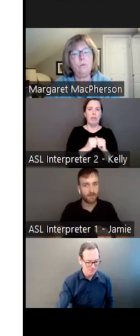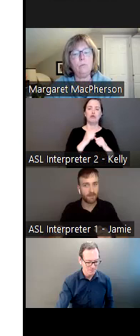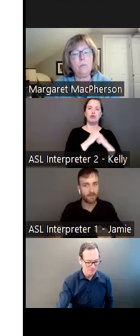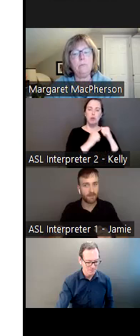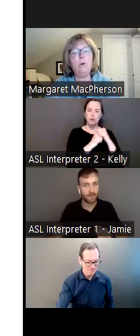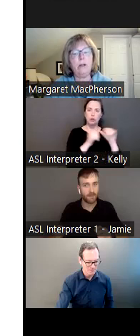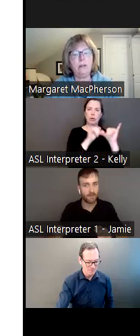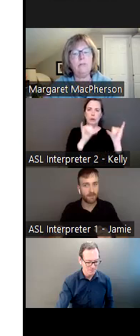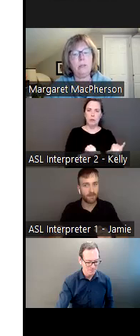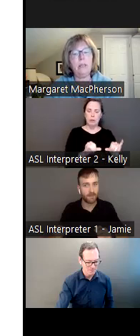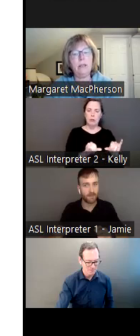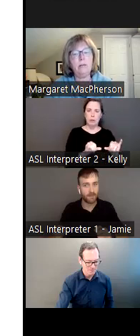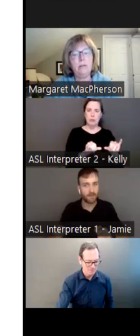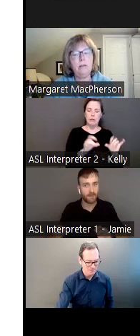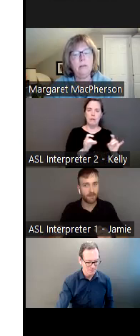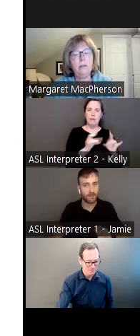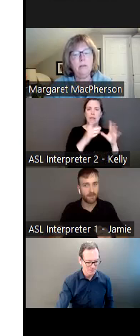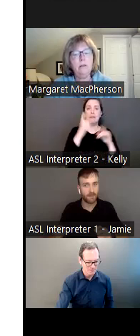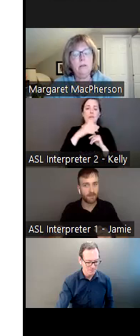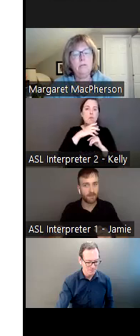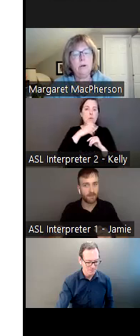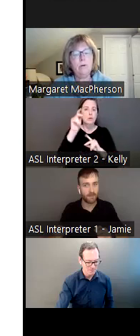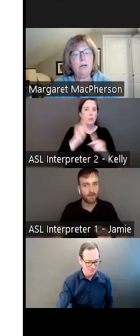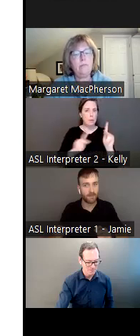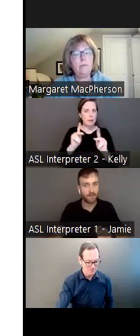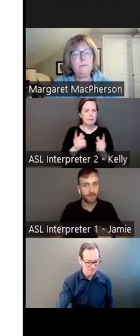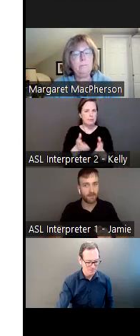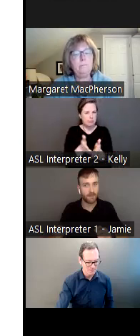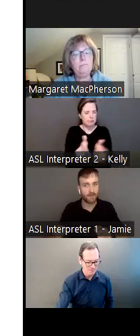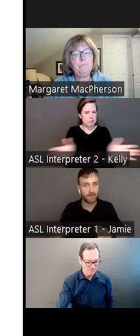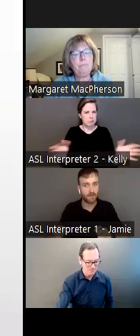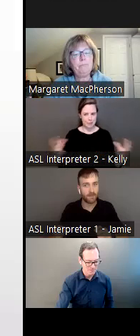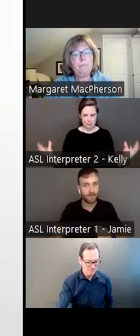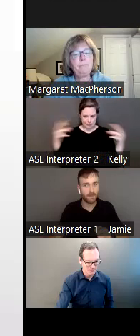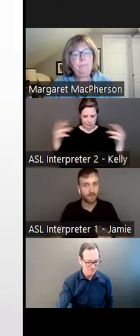impacts older women, broadly speaking. You want to go to the next one?